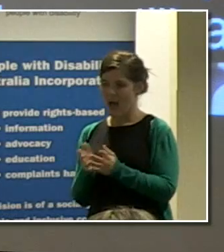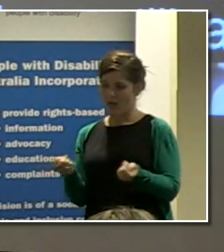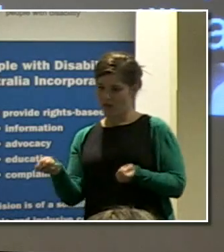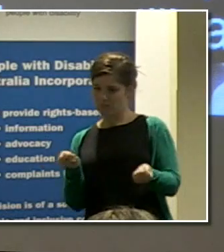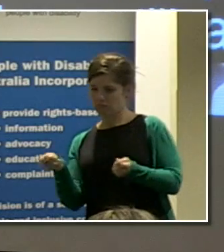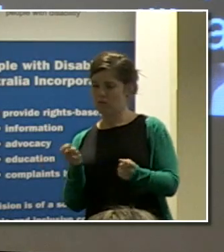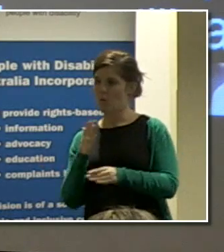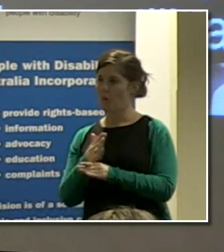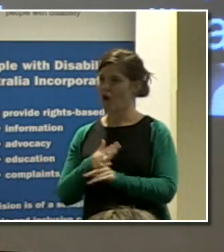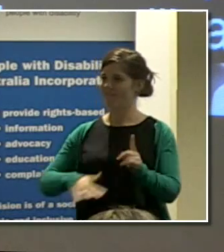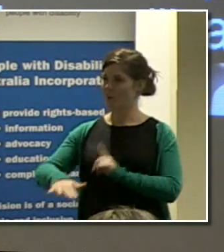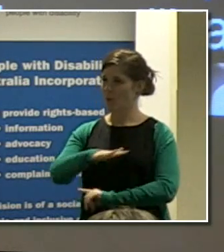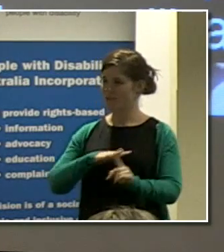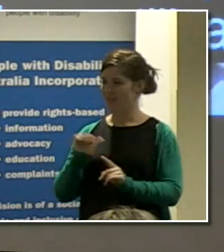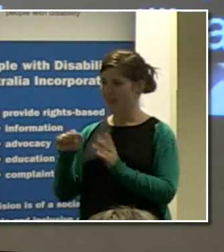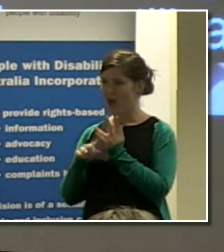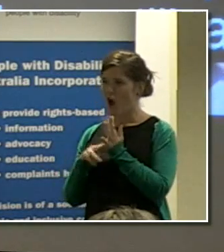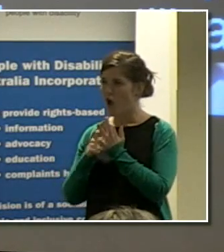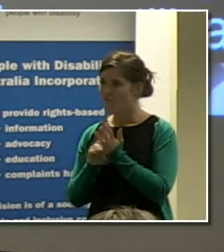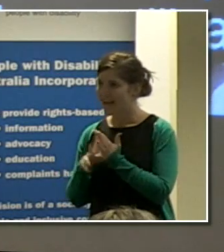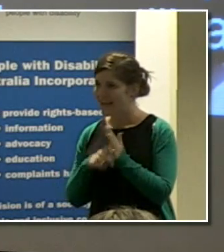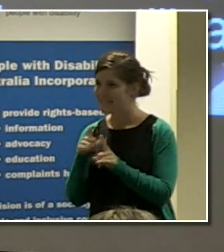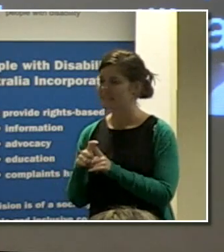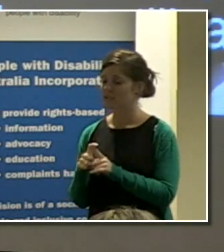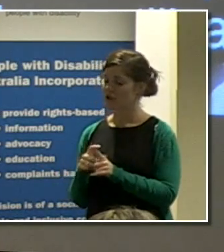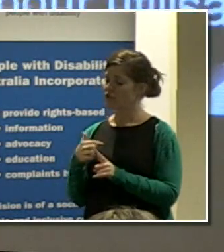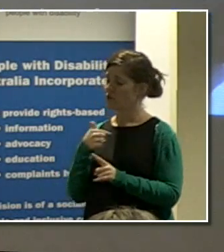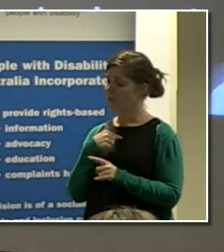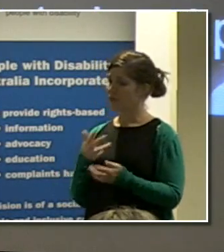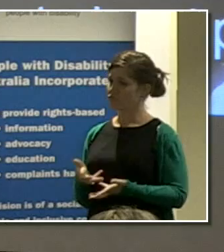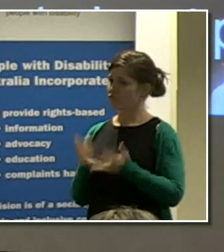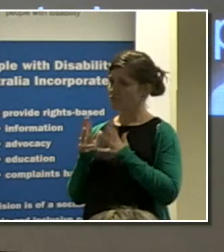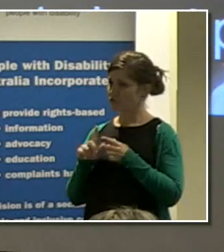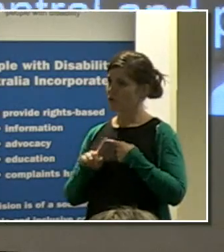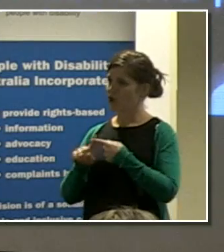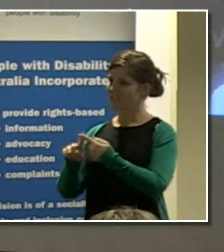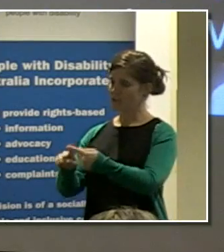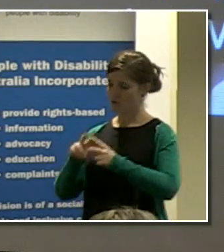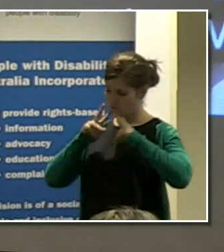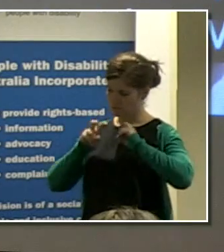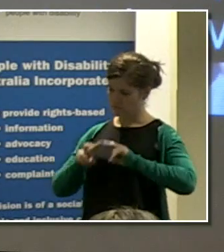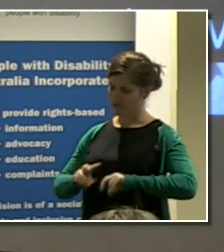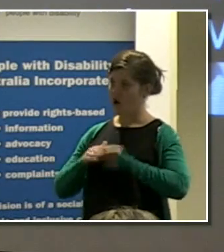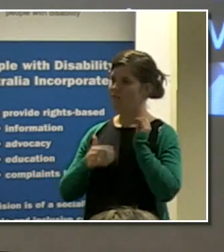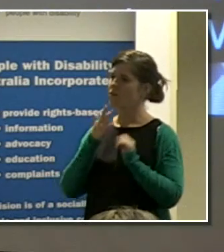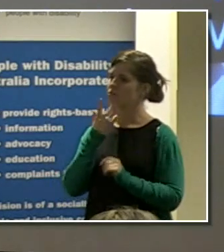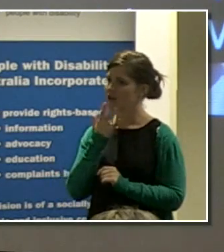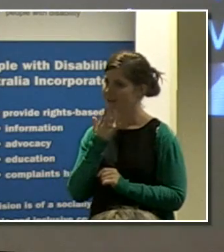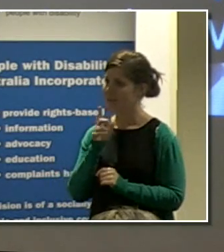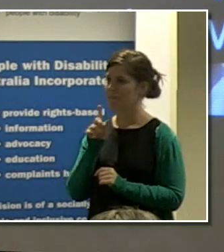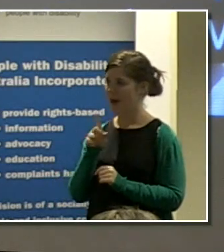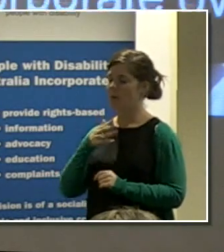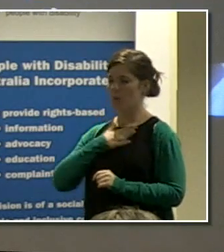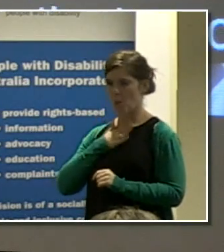and particularly to corporate overheads. So we are prepared to continue to look at pricing, but we want to see